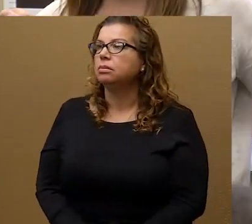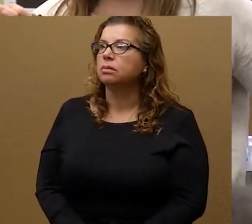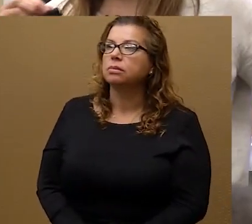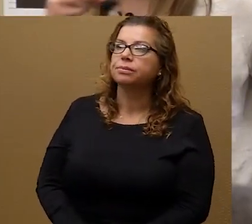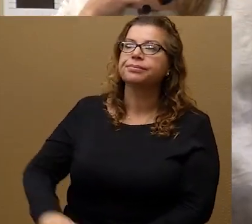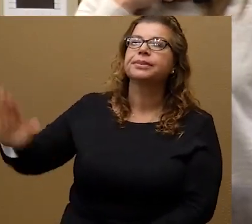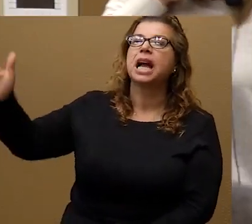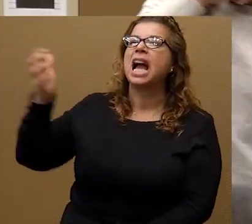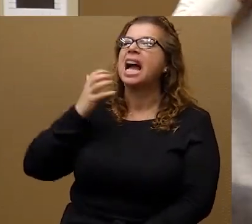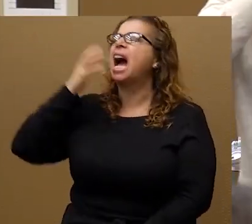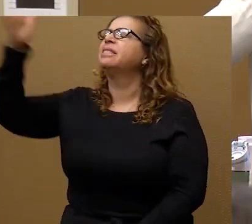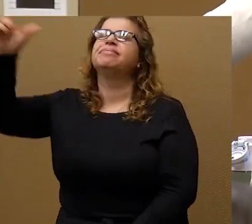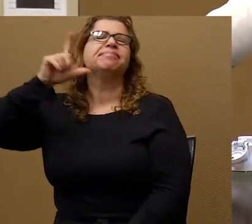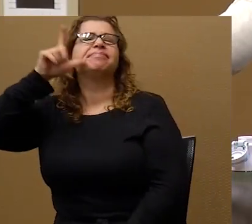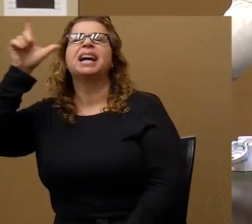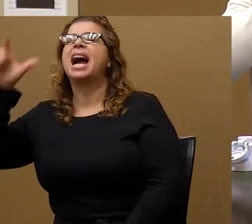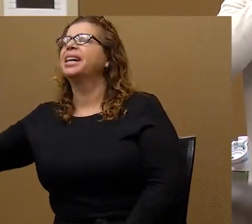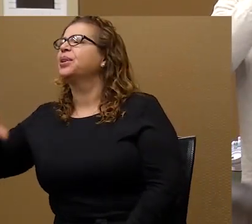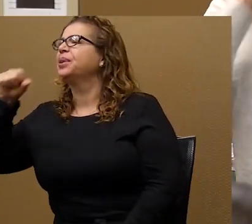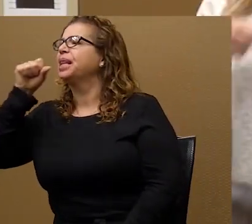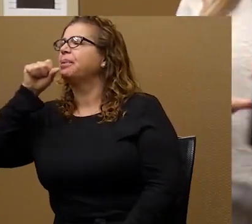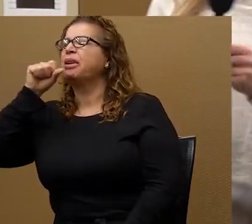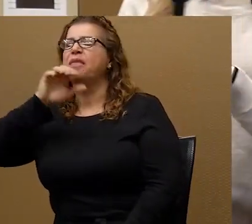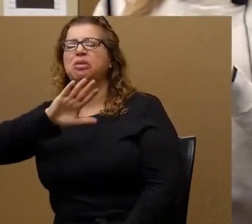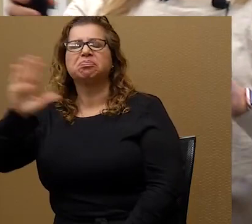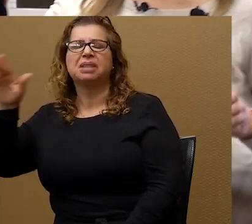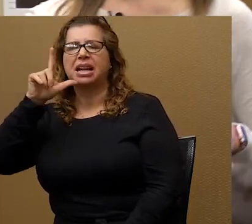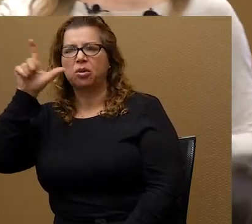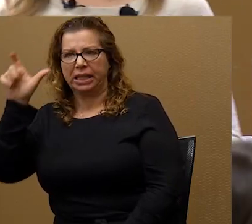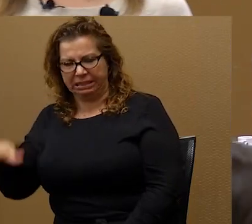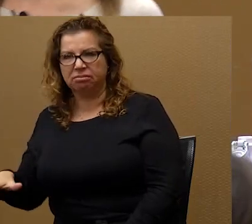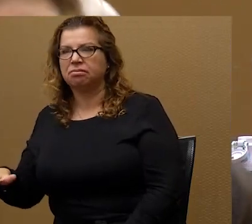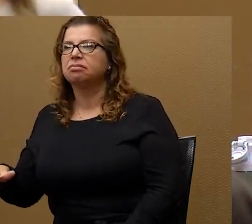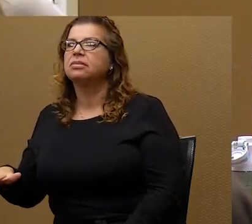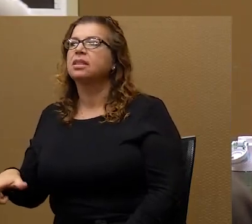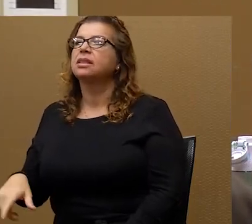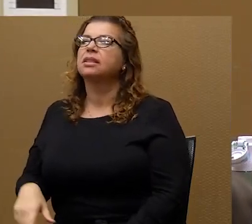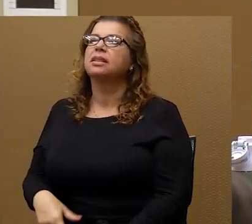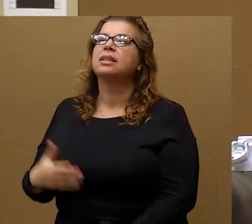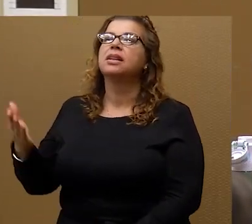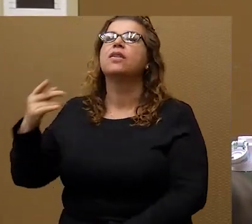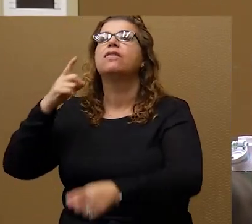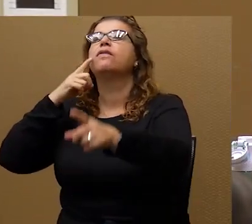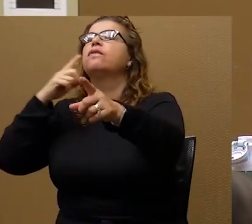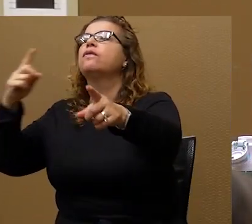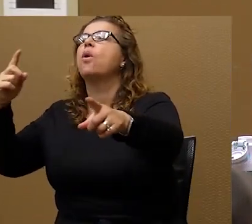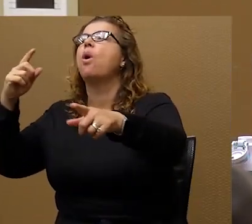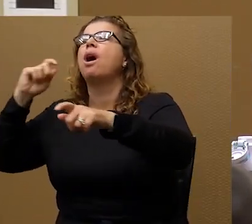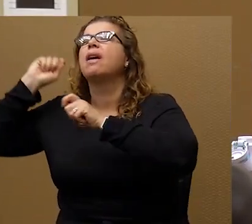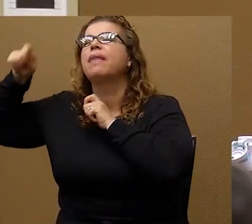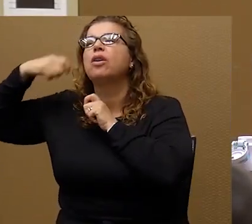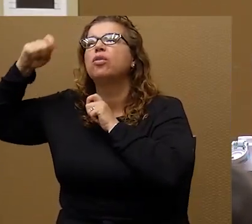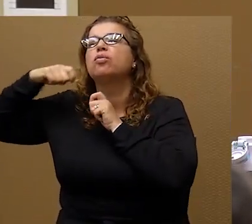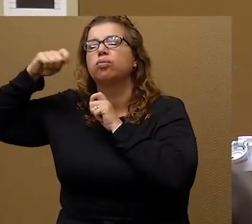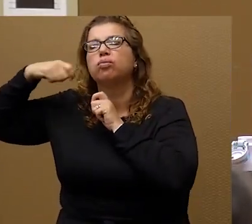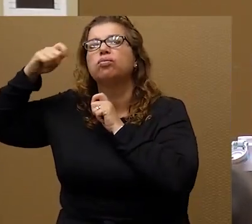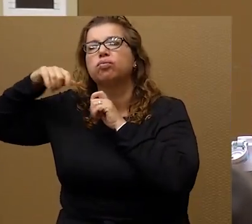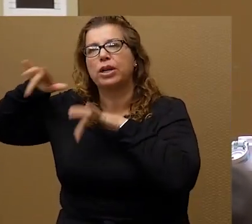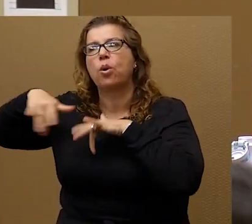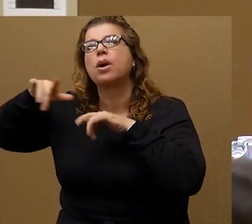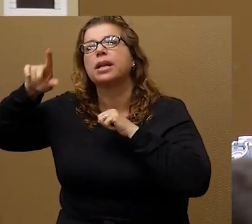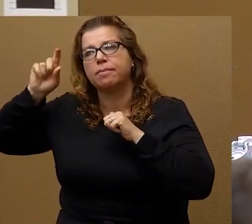Oh, I don't need a microphone. Thank you. This one's for the video. Oh, okay,